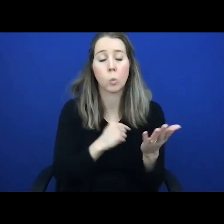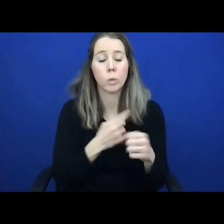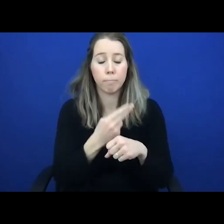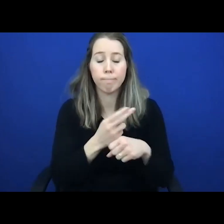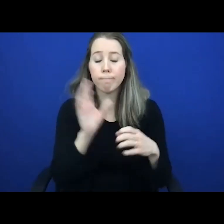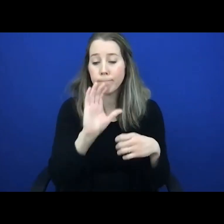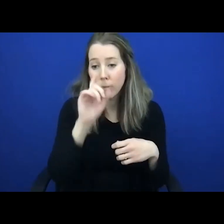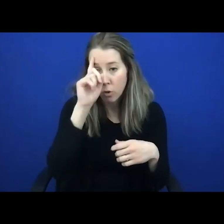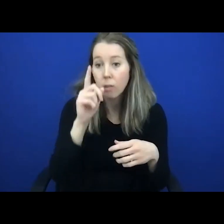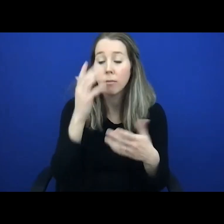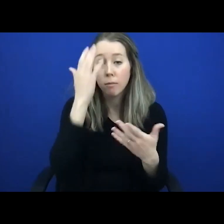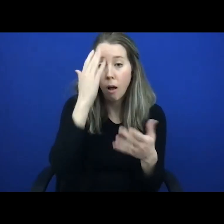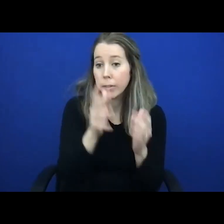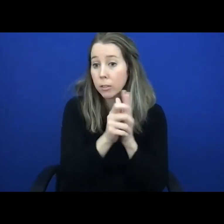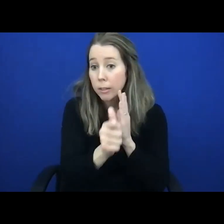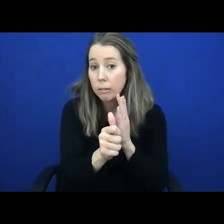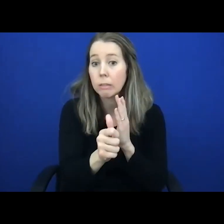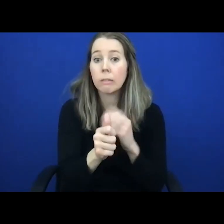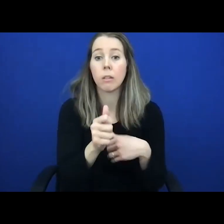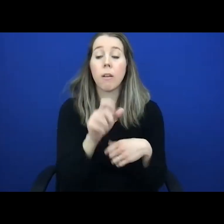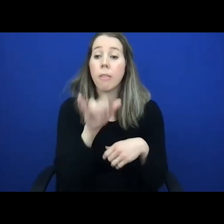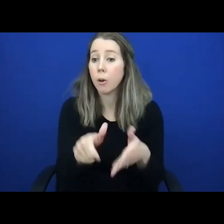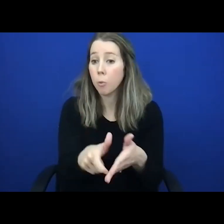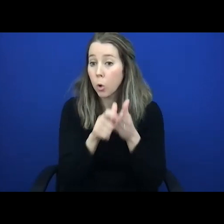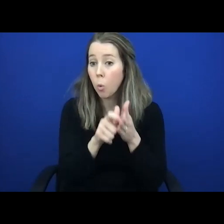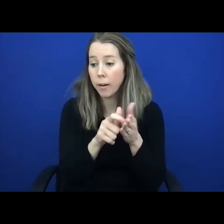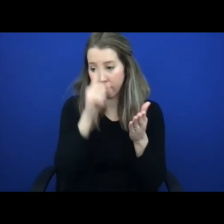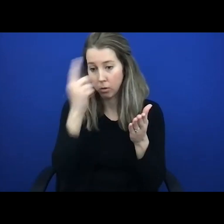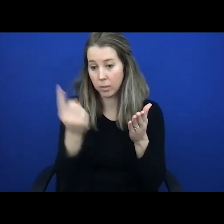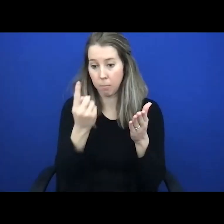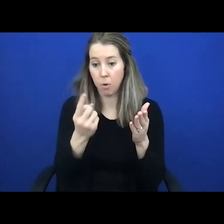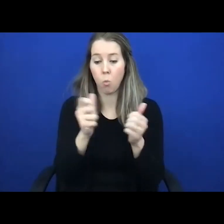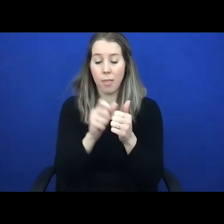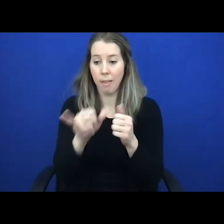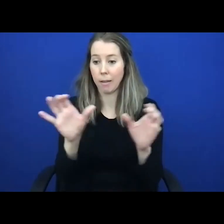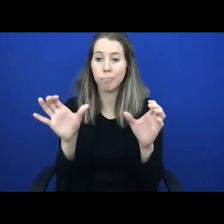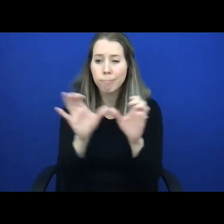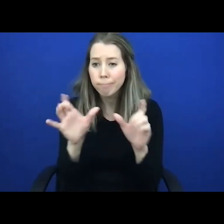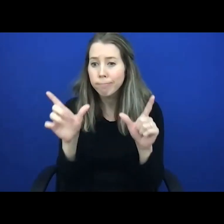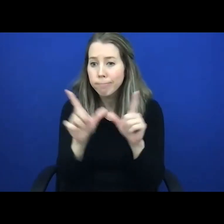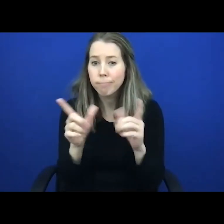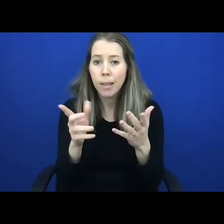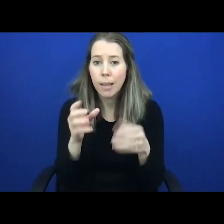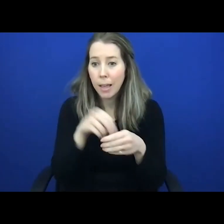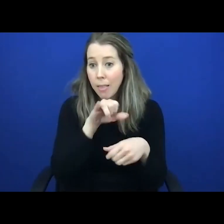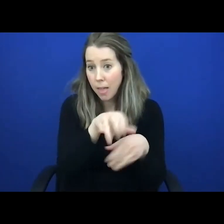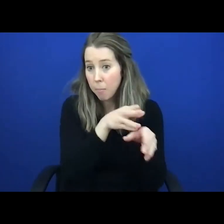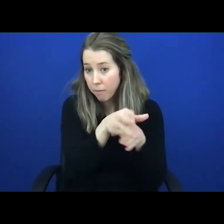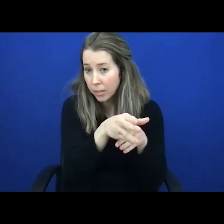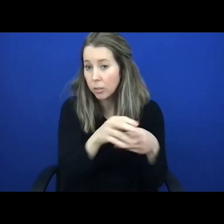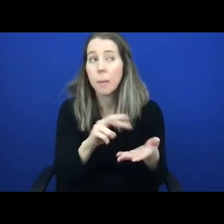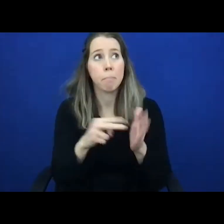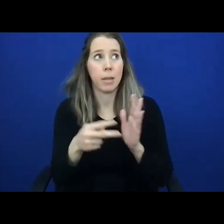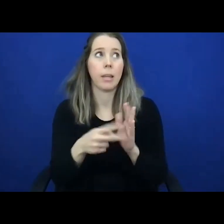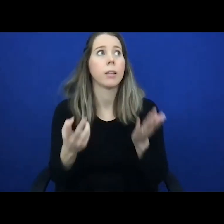professional dispositions that would be required of somebody with that credential in the profession. So that means that